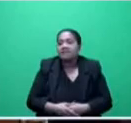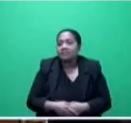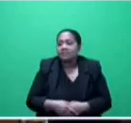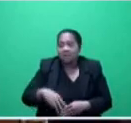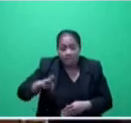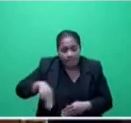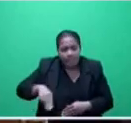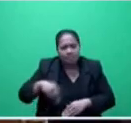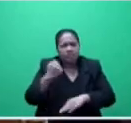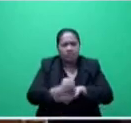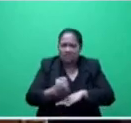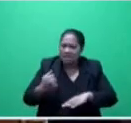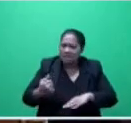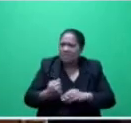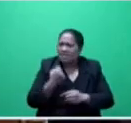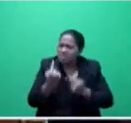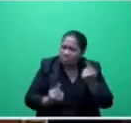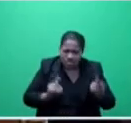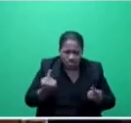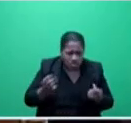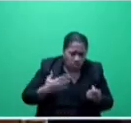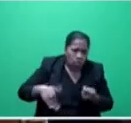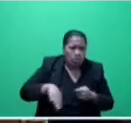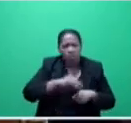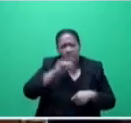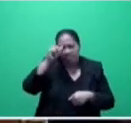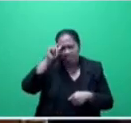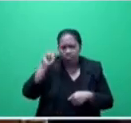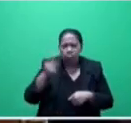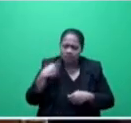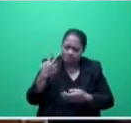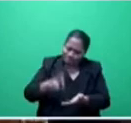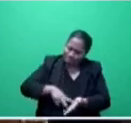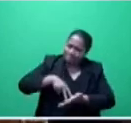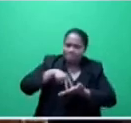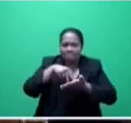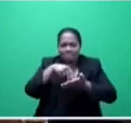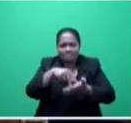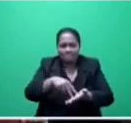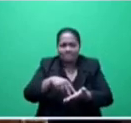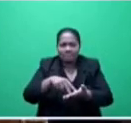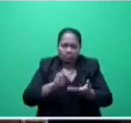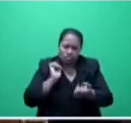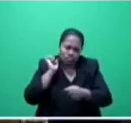government, and each and every Fijian who had risen above the occasion to battle these